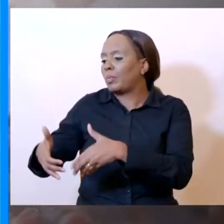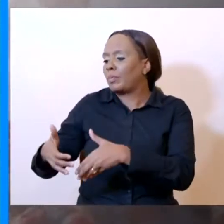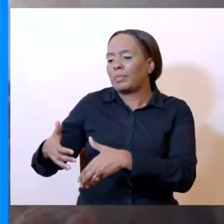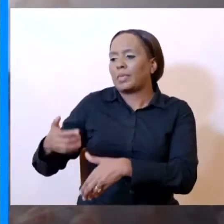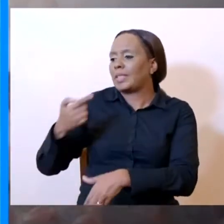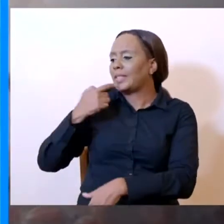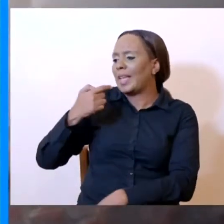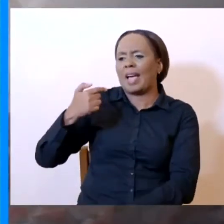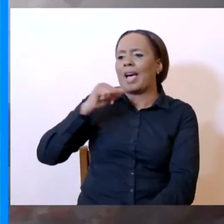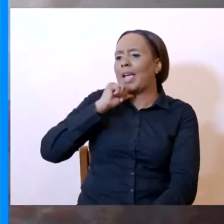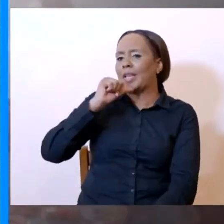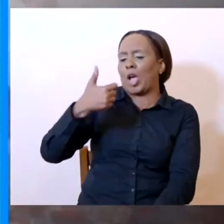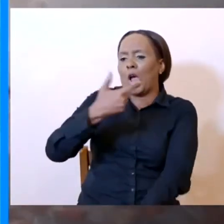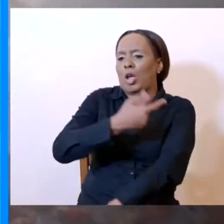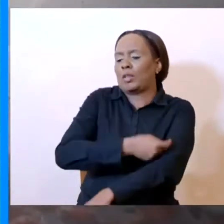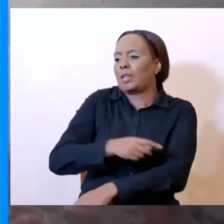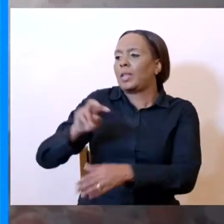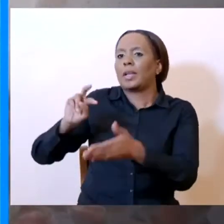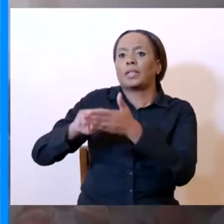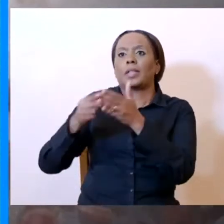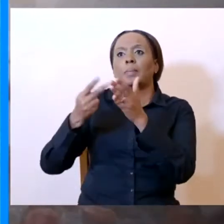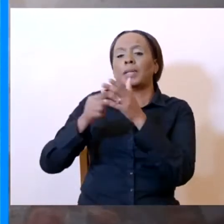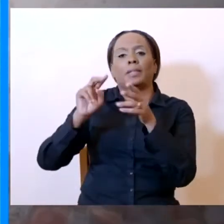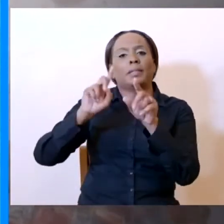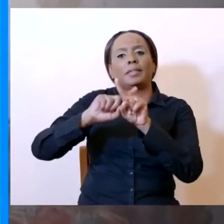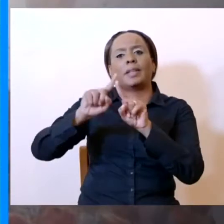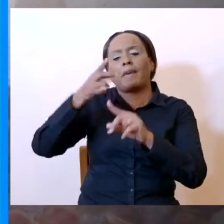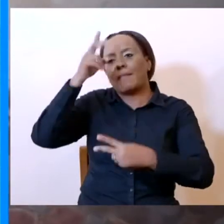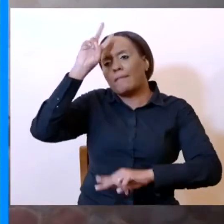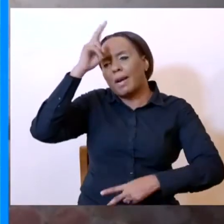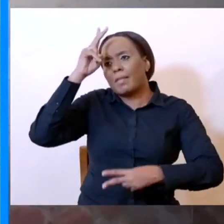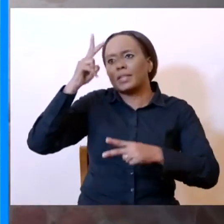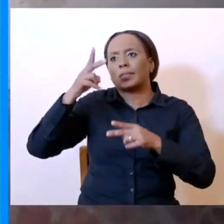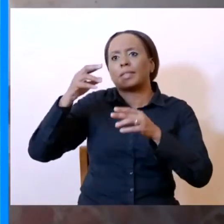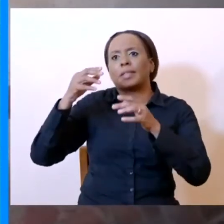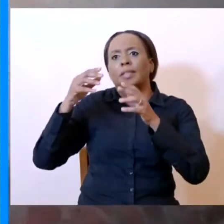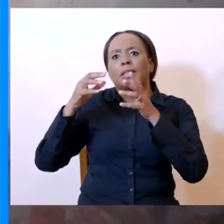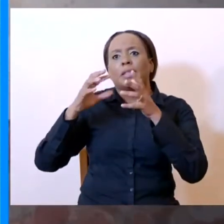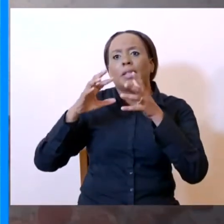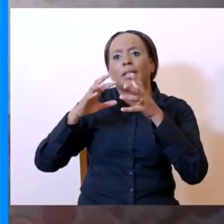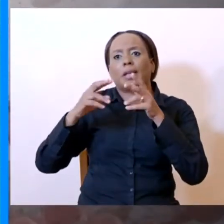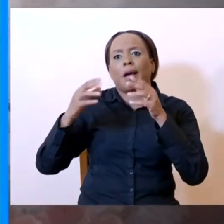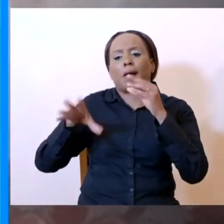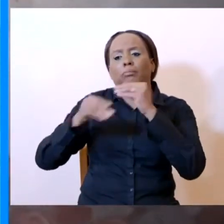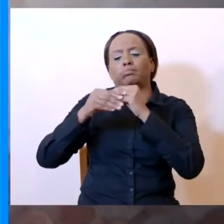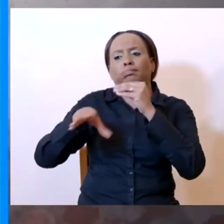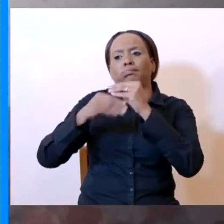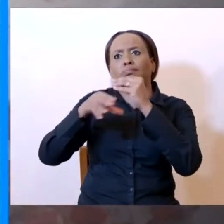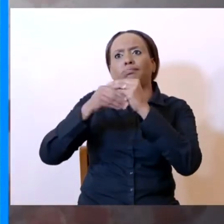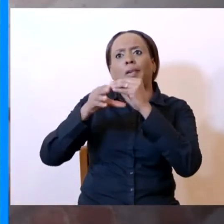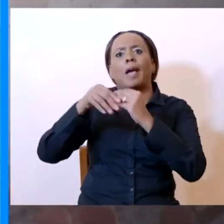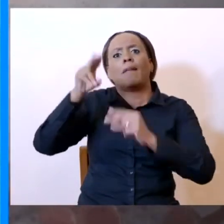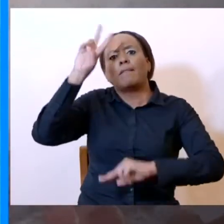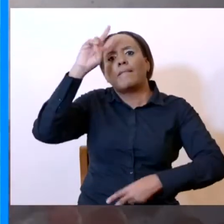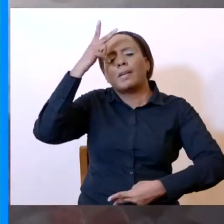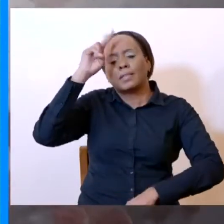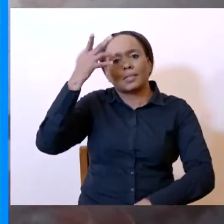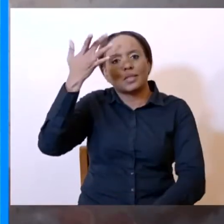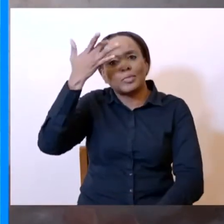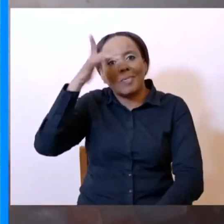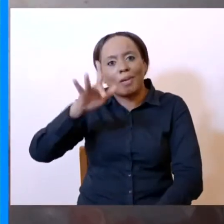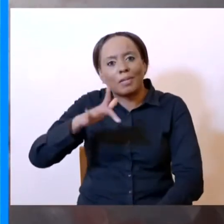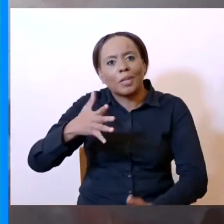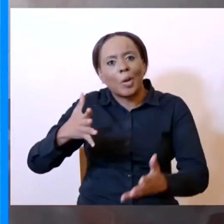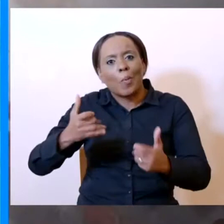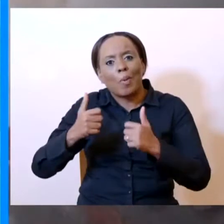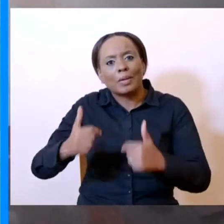of COVID-19, and therefore variants will evolve, because viruses are smart. They want to live just like us. The only way they can do so